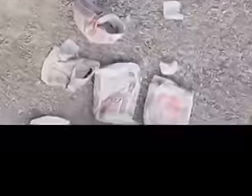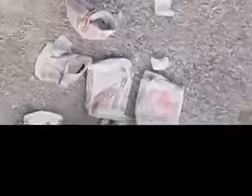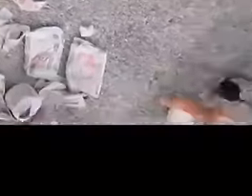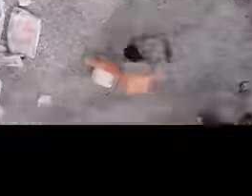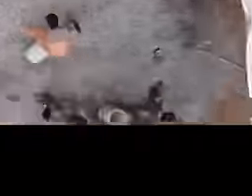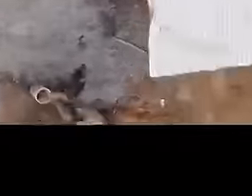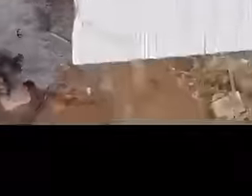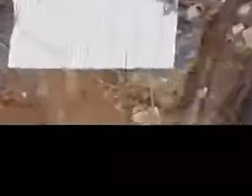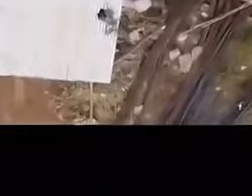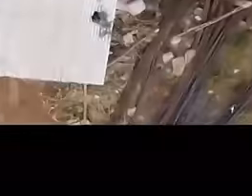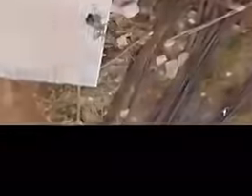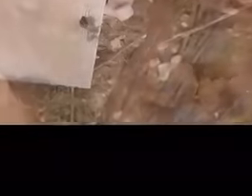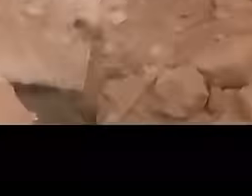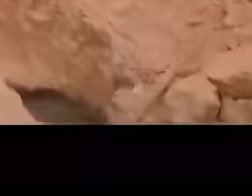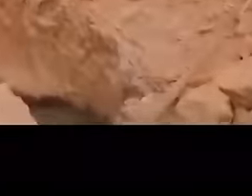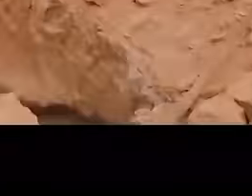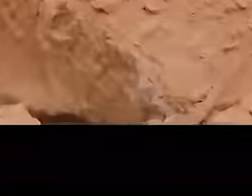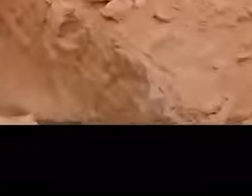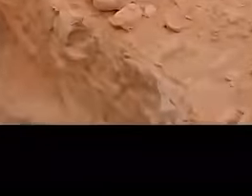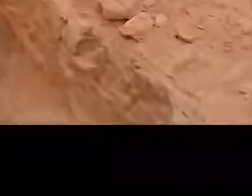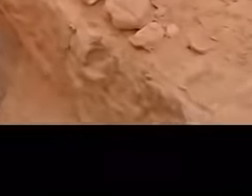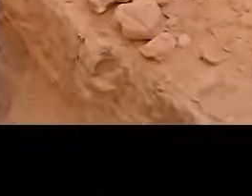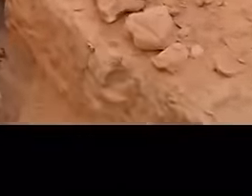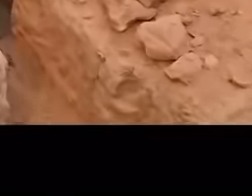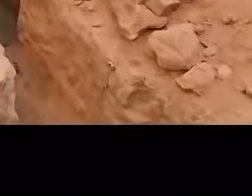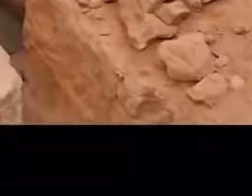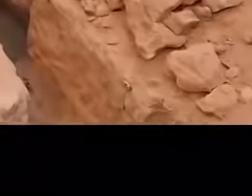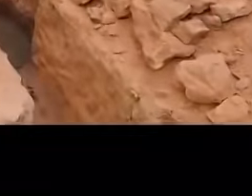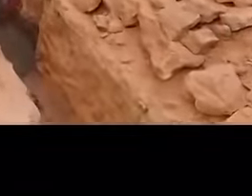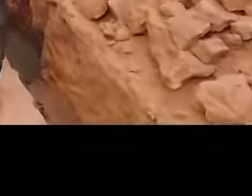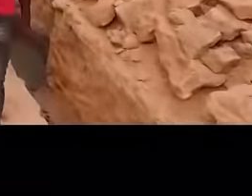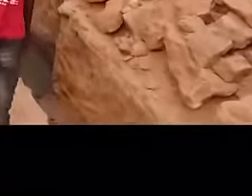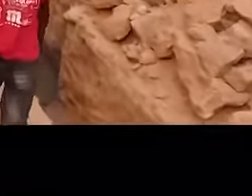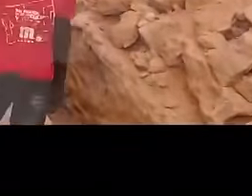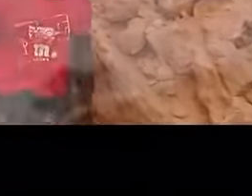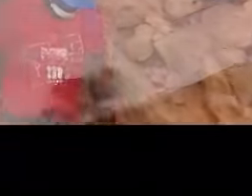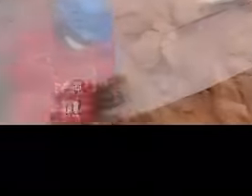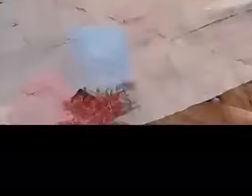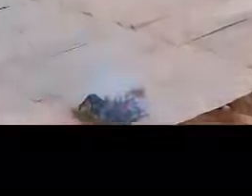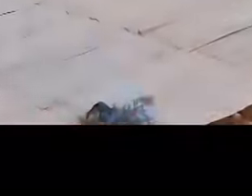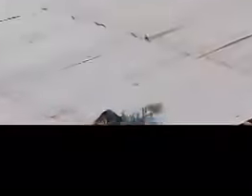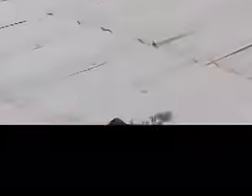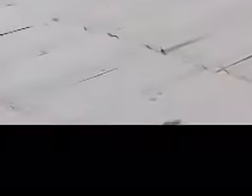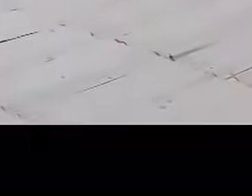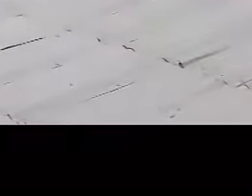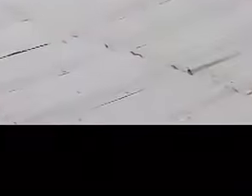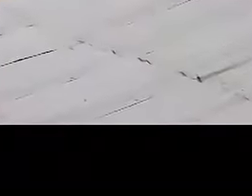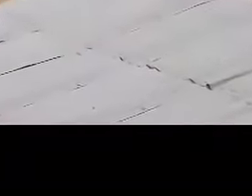Ibele mi Olorun gbe da mira Jerusalem Salem Salem hey, hey.